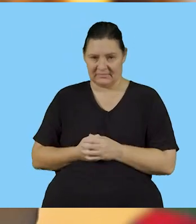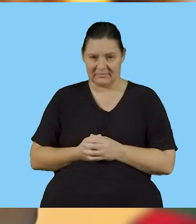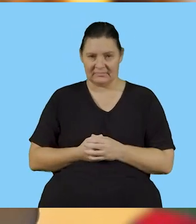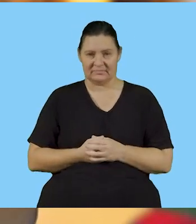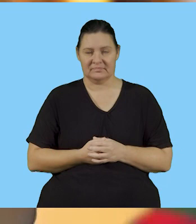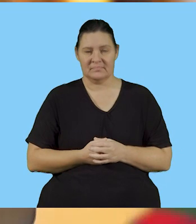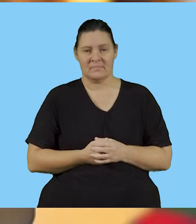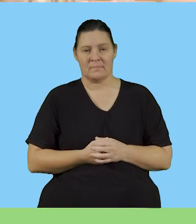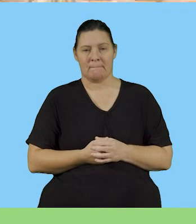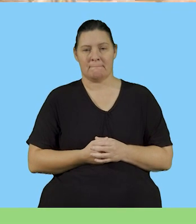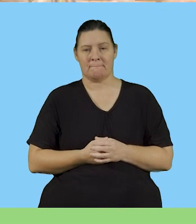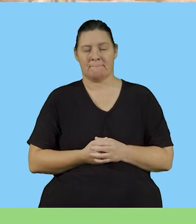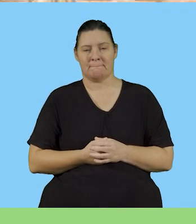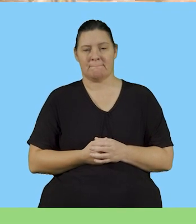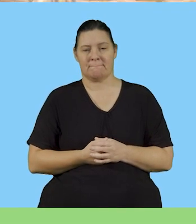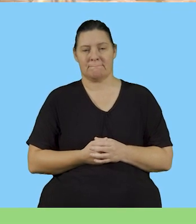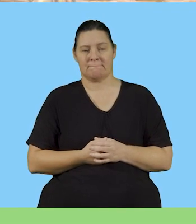non-living factors.